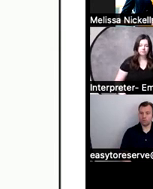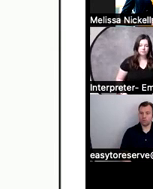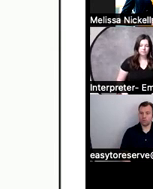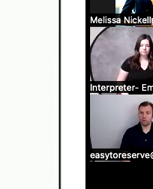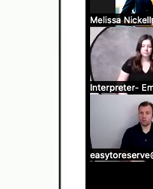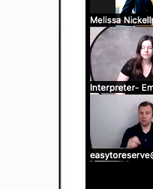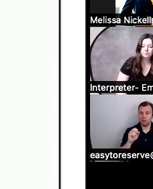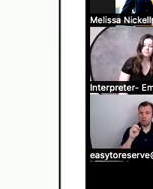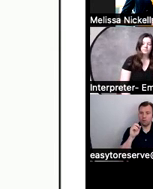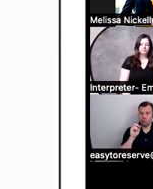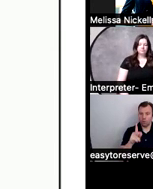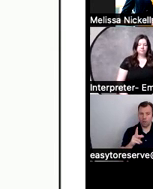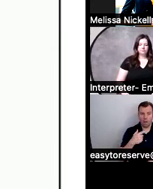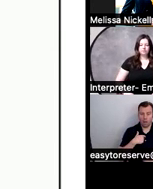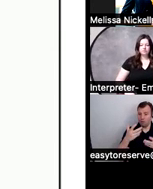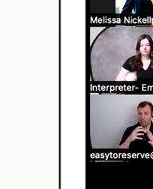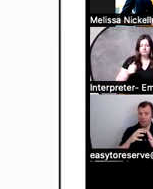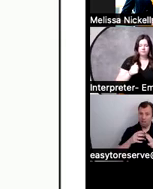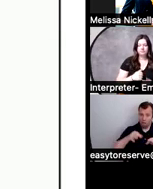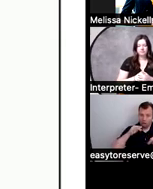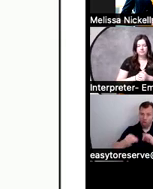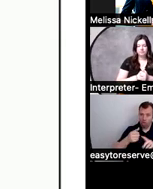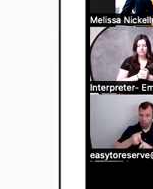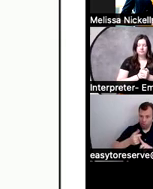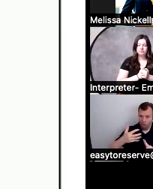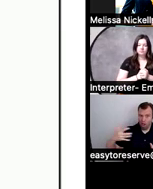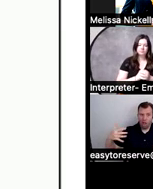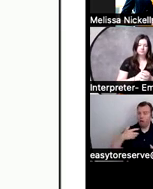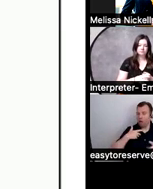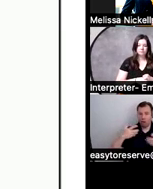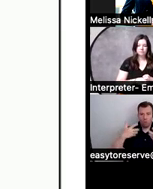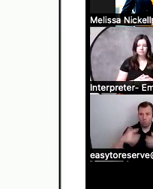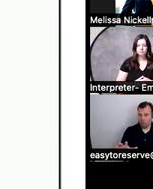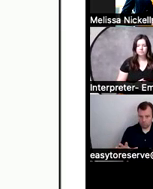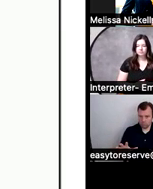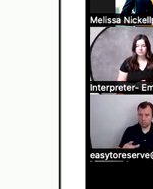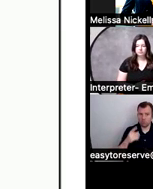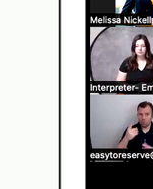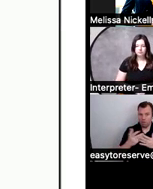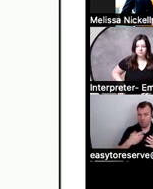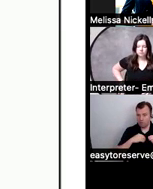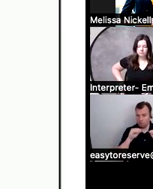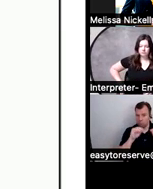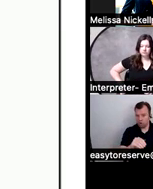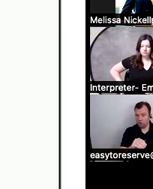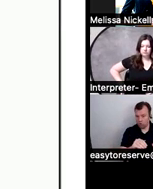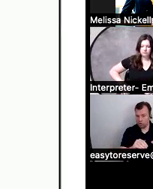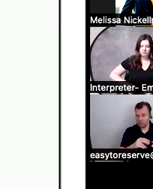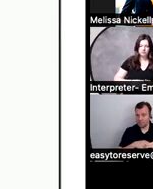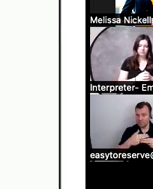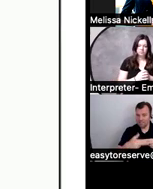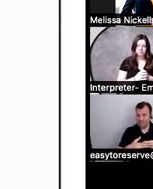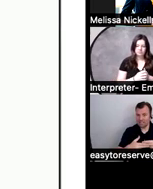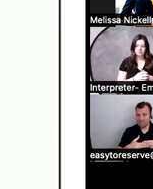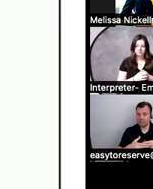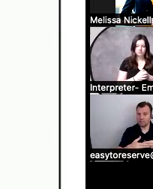Okay, I don't want to spend a lot of time here, but one of the reasons I put this slide here, I just really want to